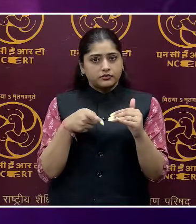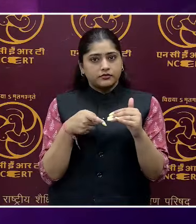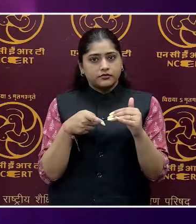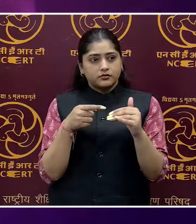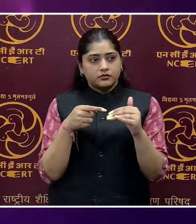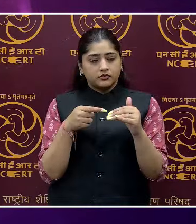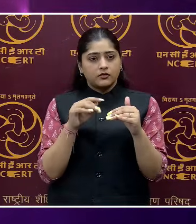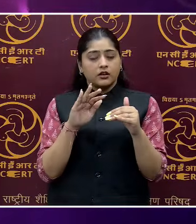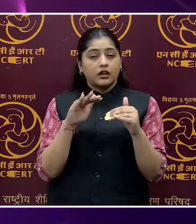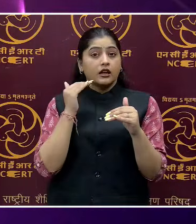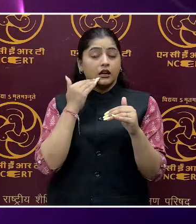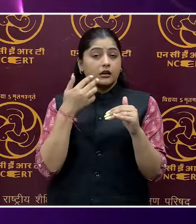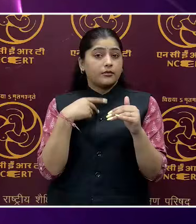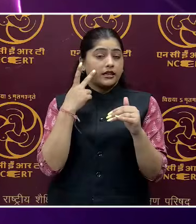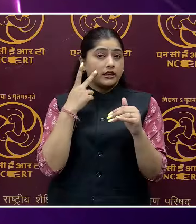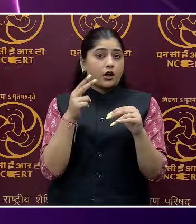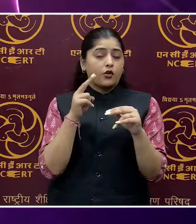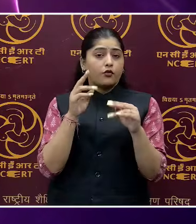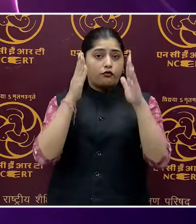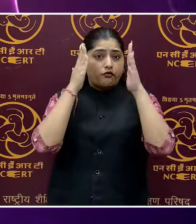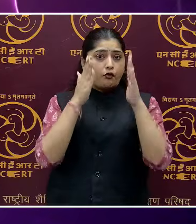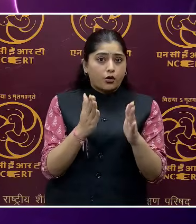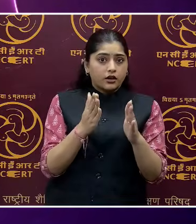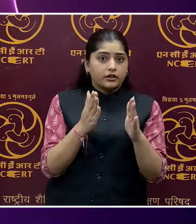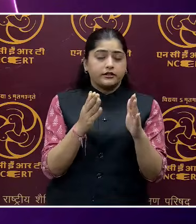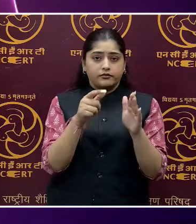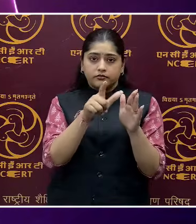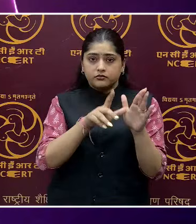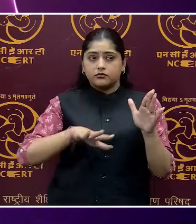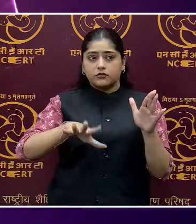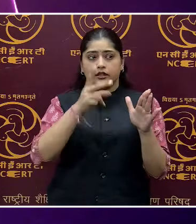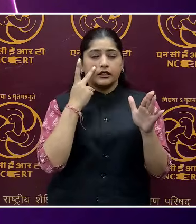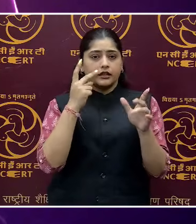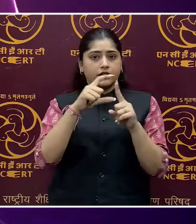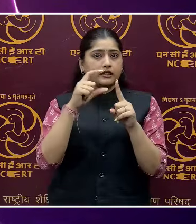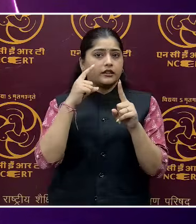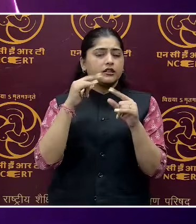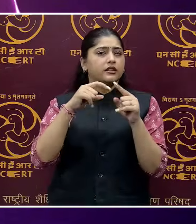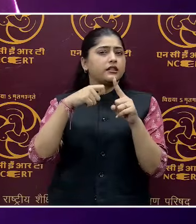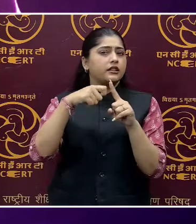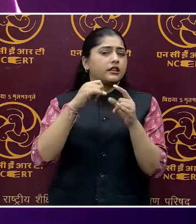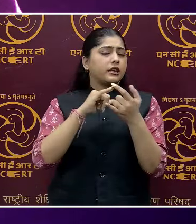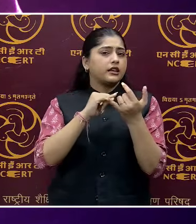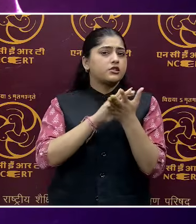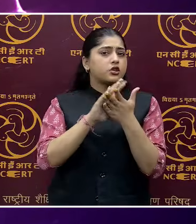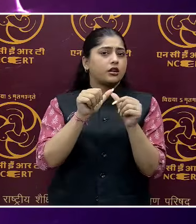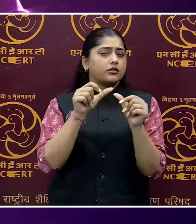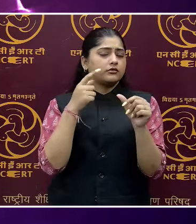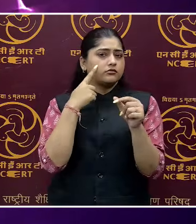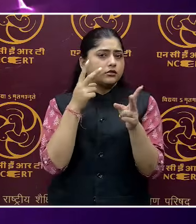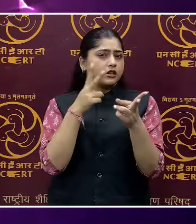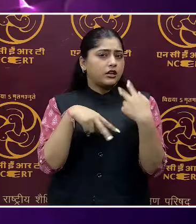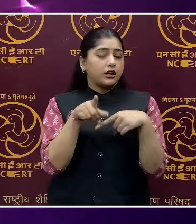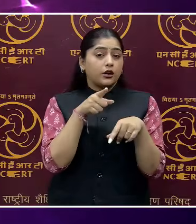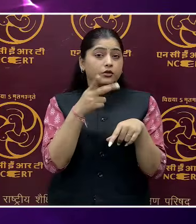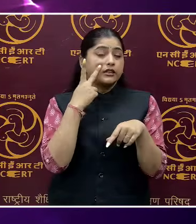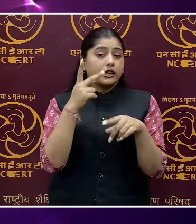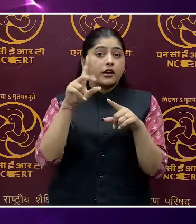under the focus areas of Diksha, here focus areas of Diksha, we will select the virtual